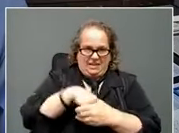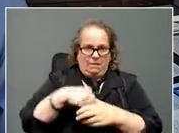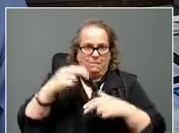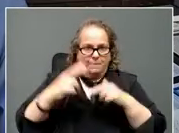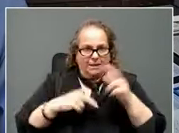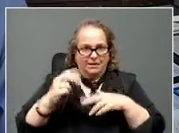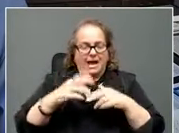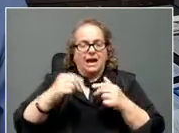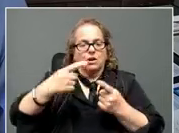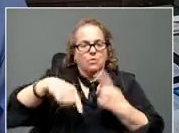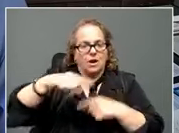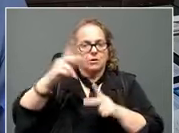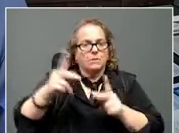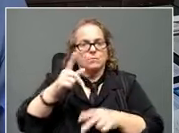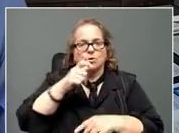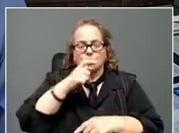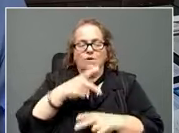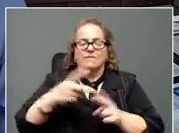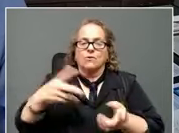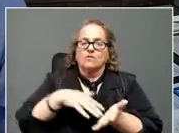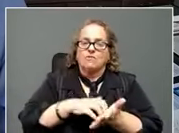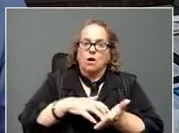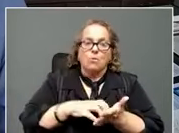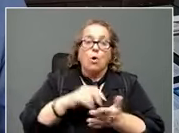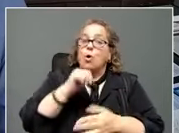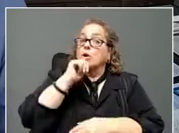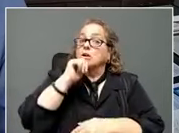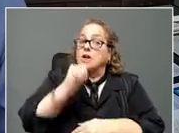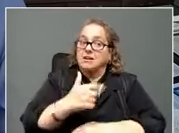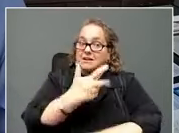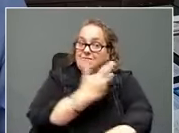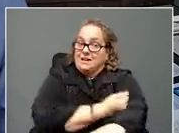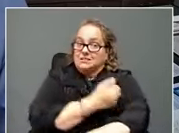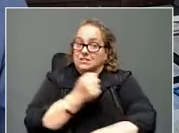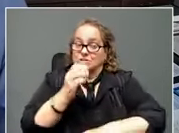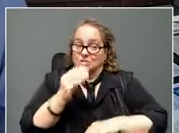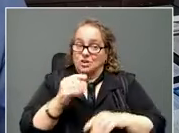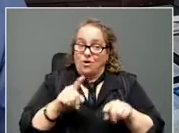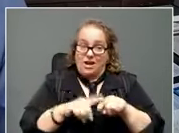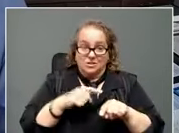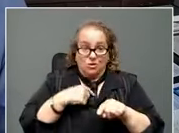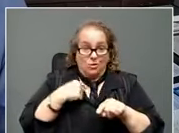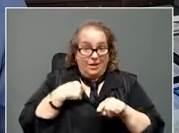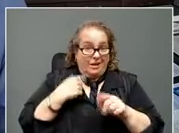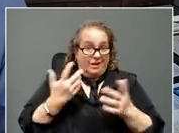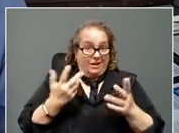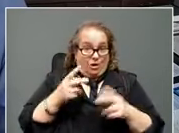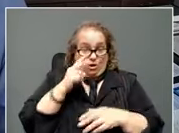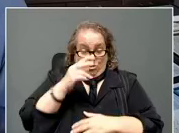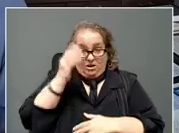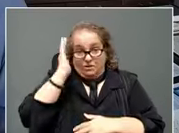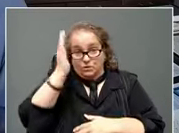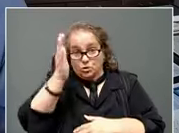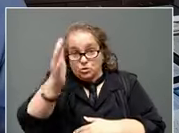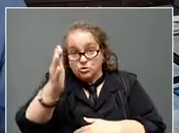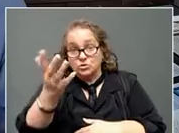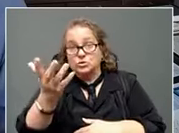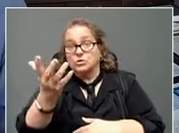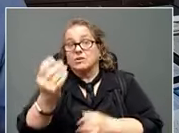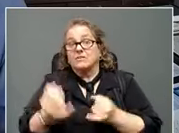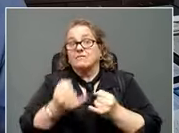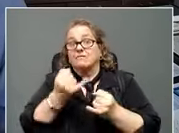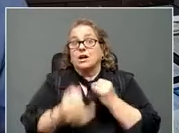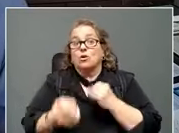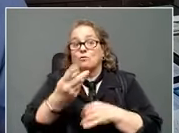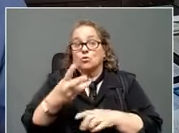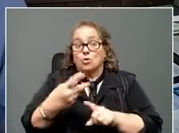who are vulnerable or not vaccinated. So as we look forward to the final couple months,